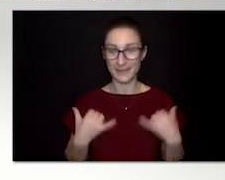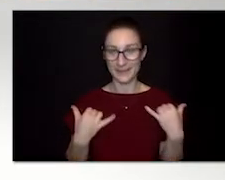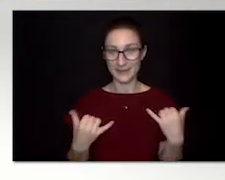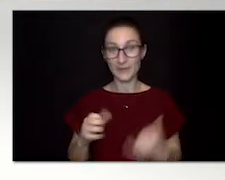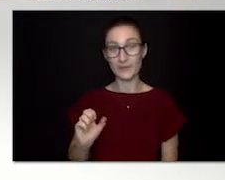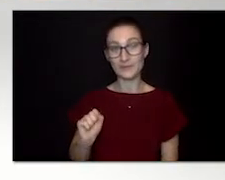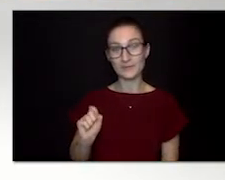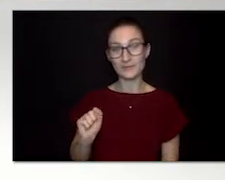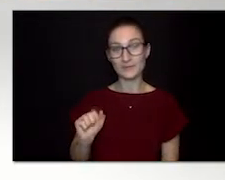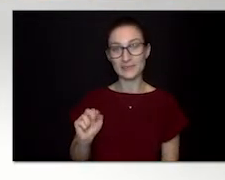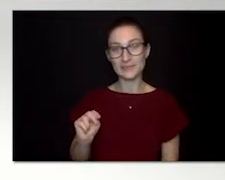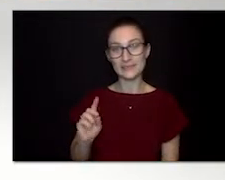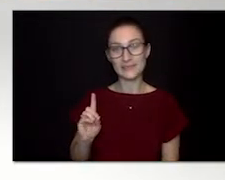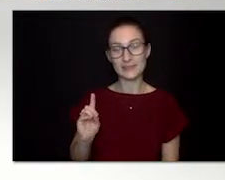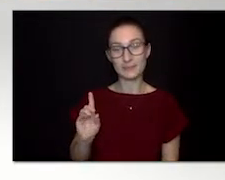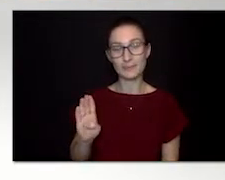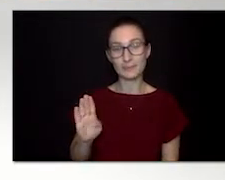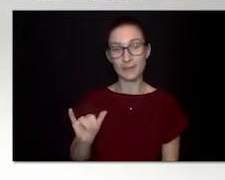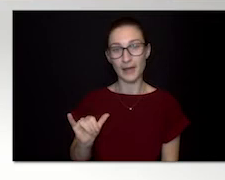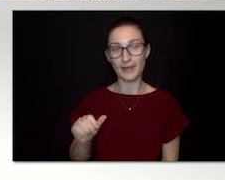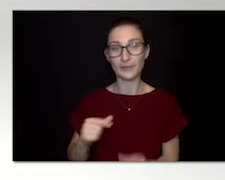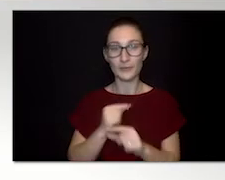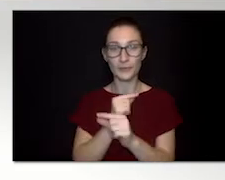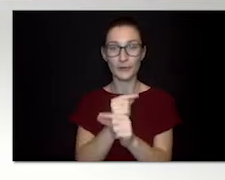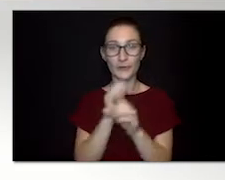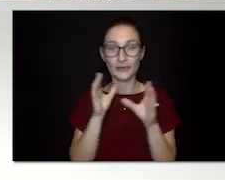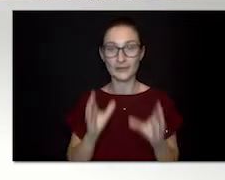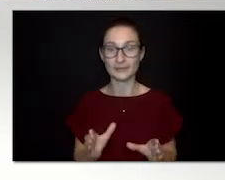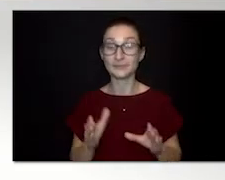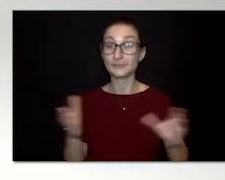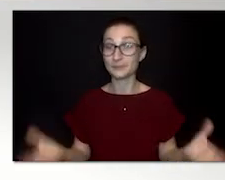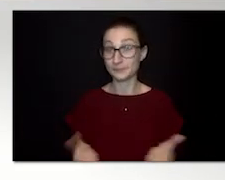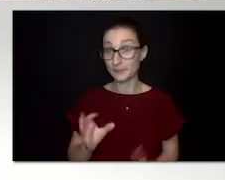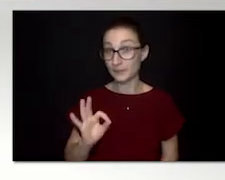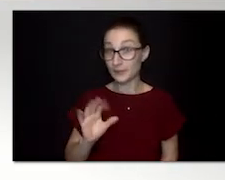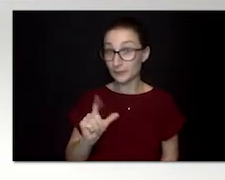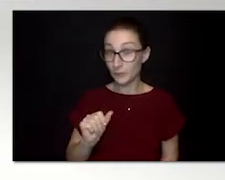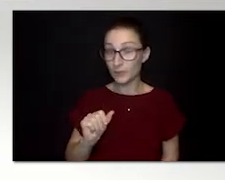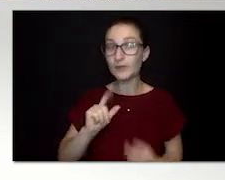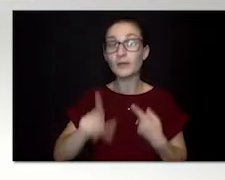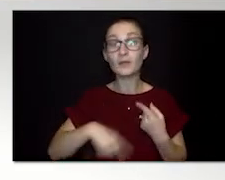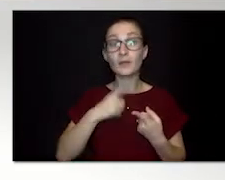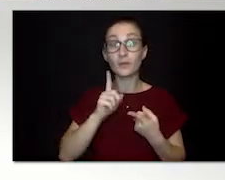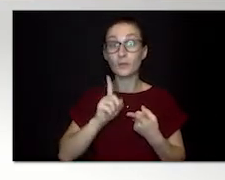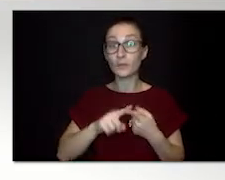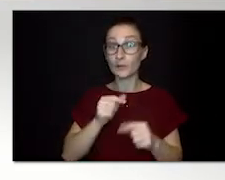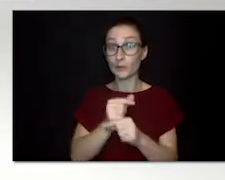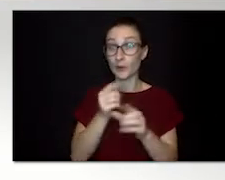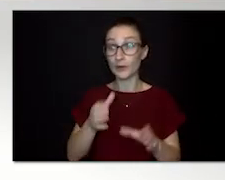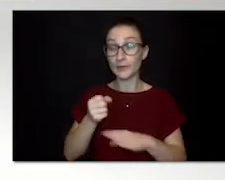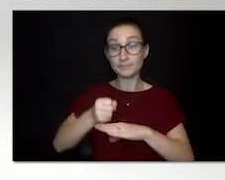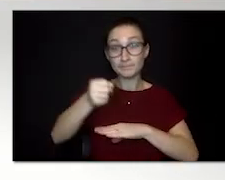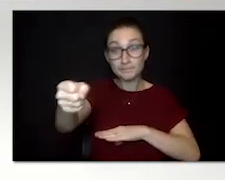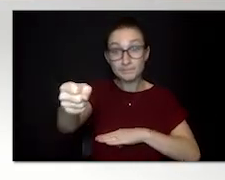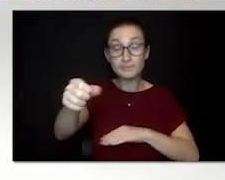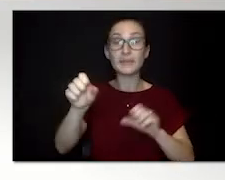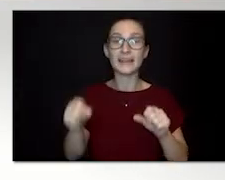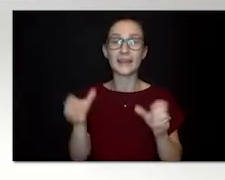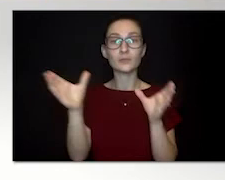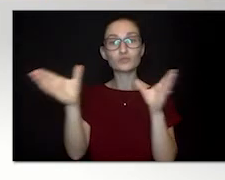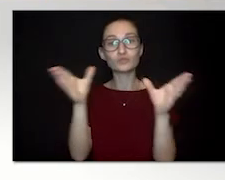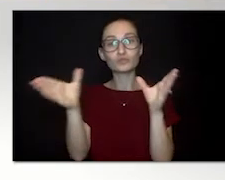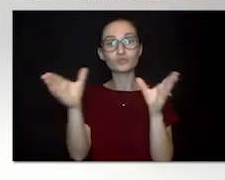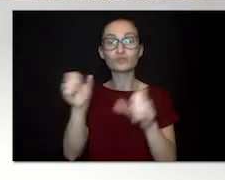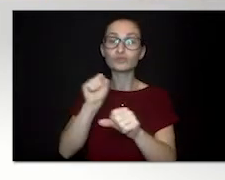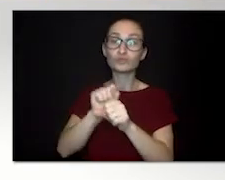And now, what is a standby guardian? So in Florida, once a guardian is appointed, they are able to serve